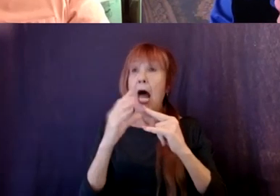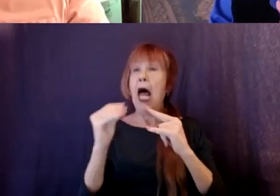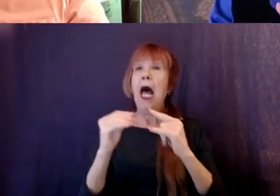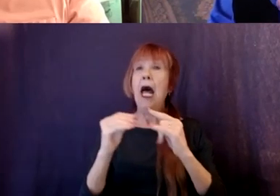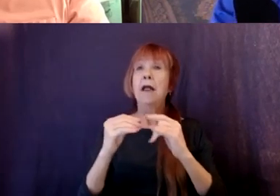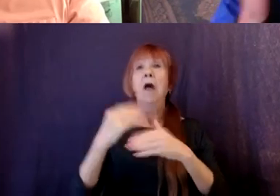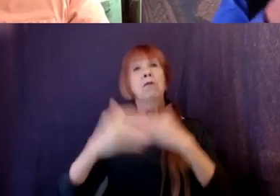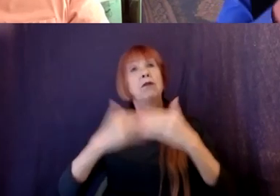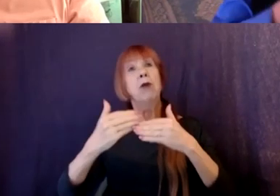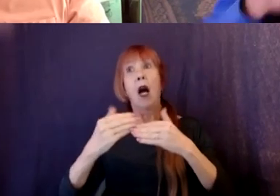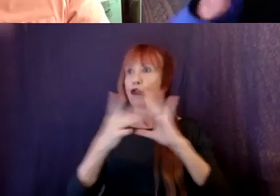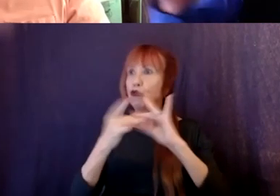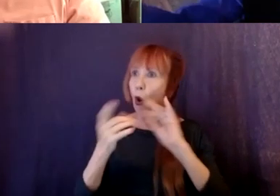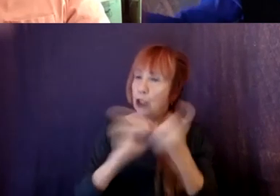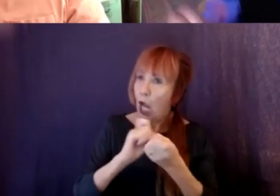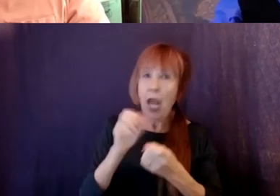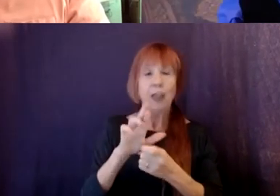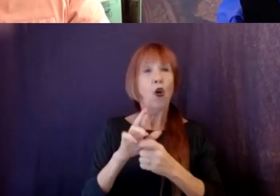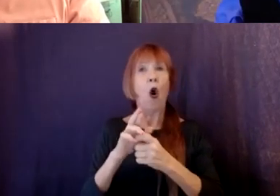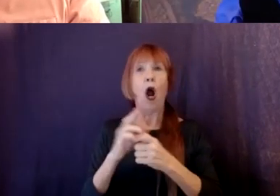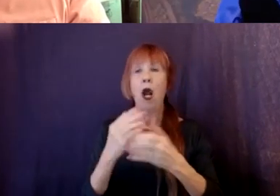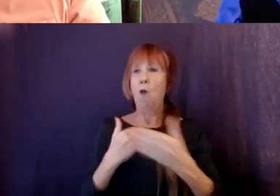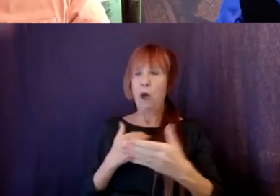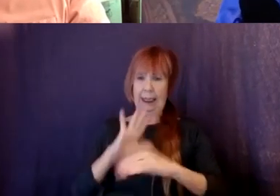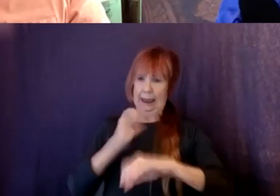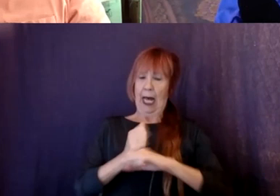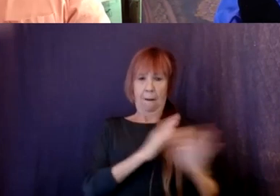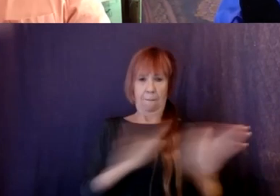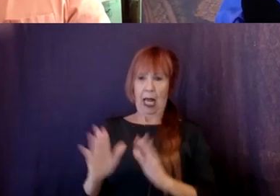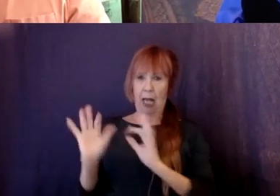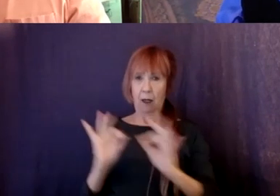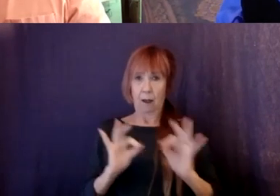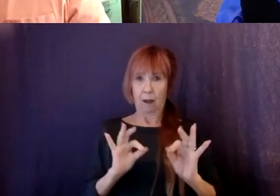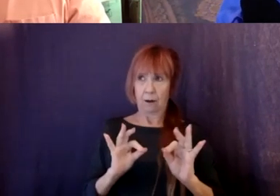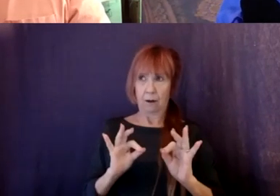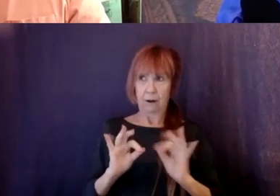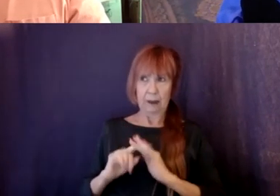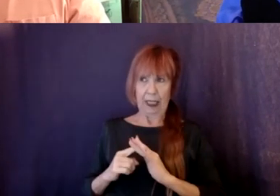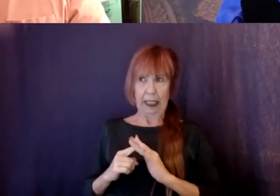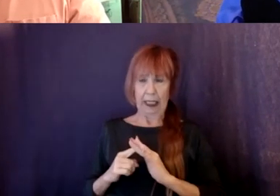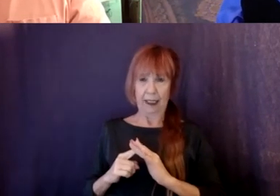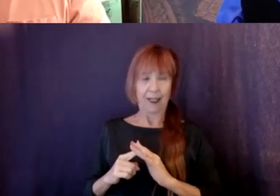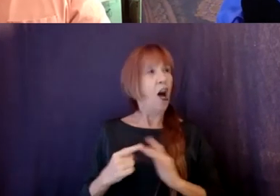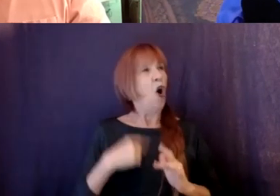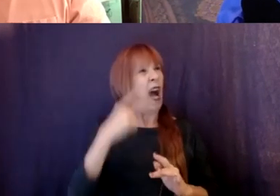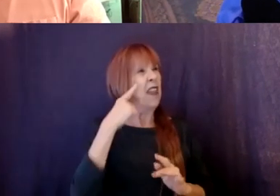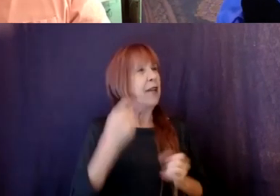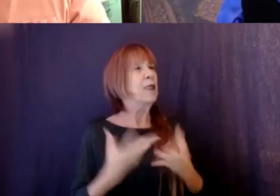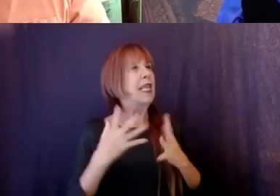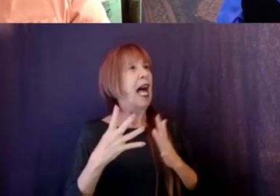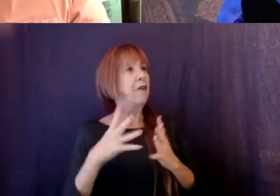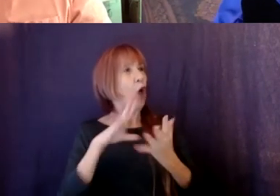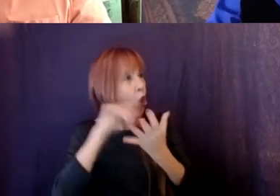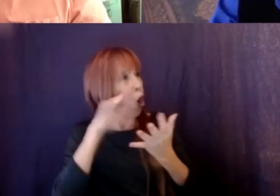along the way, or did you have it all pre-planned and set out from the beginning? Well, I think there was a lot of discovery along the